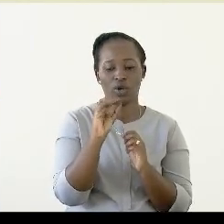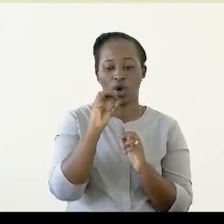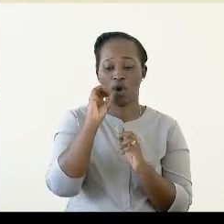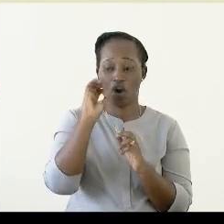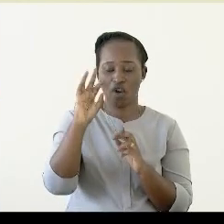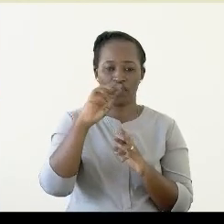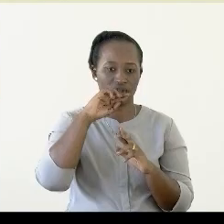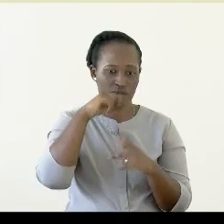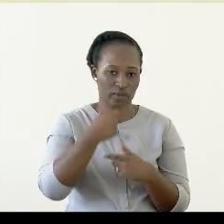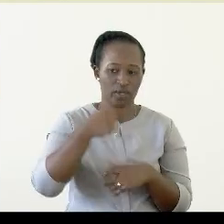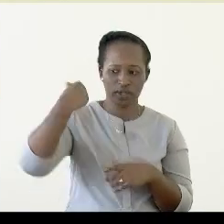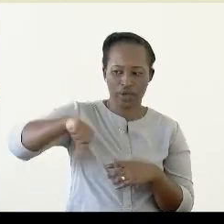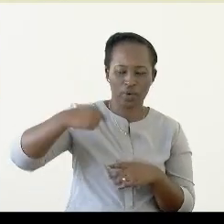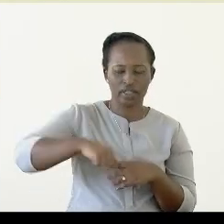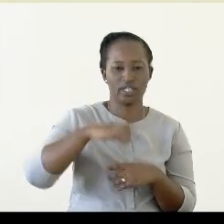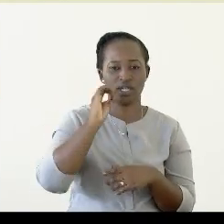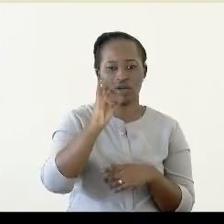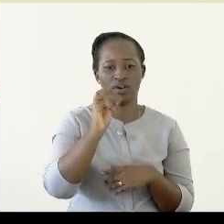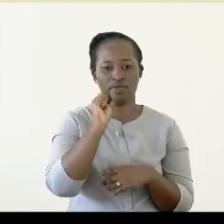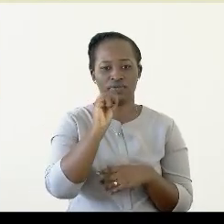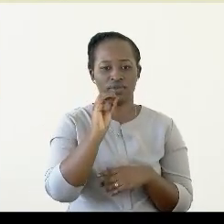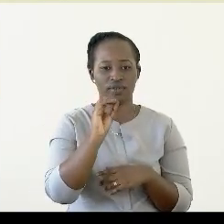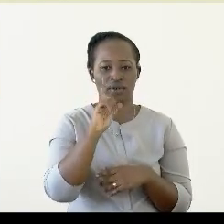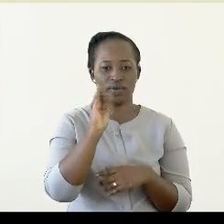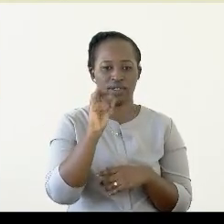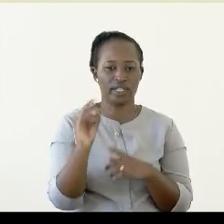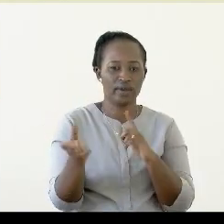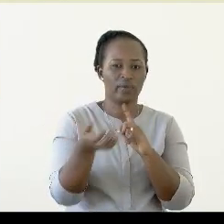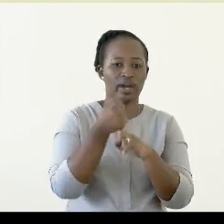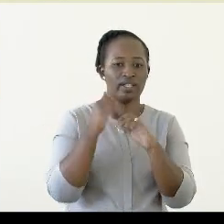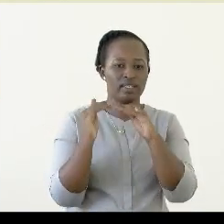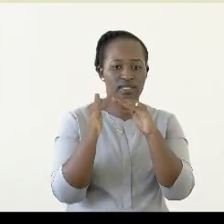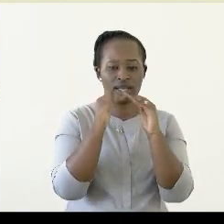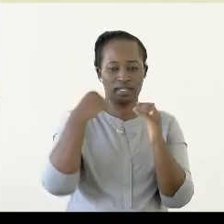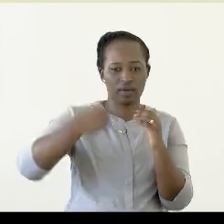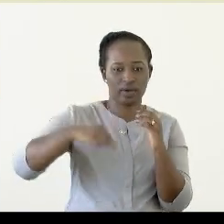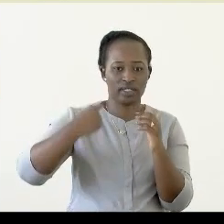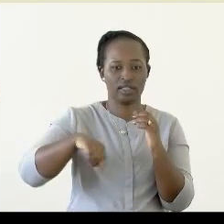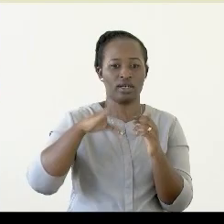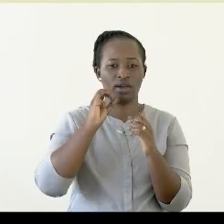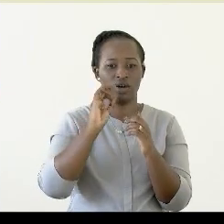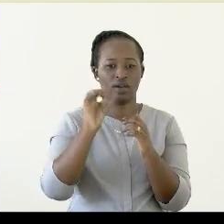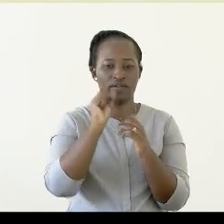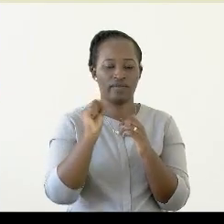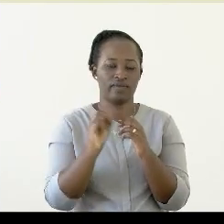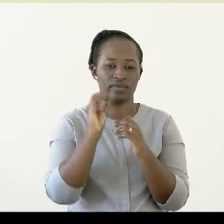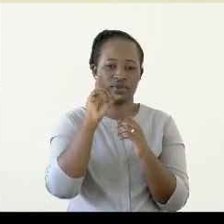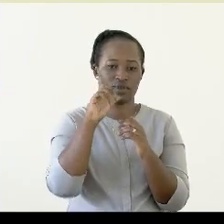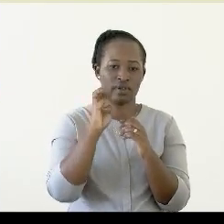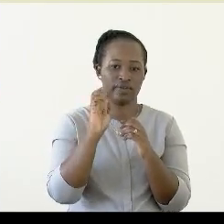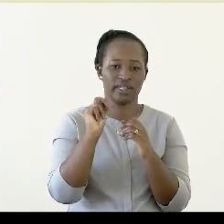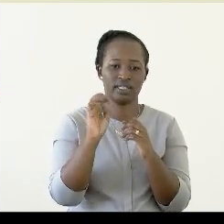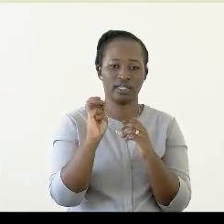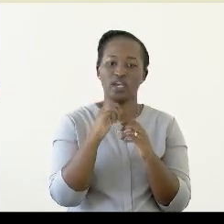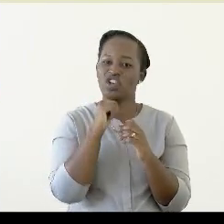The quantity of solute dissolved in a certain quantity of solvent denotes the